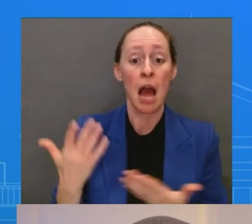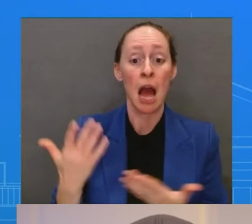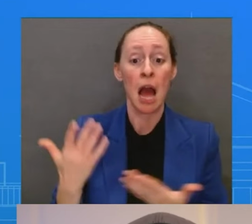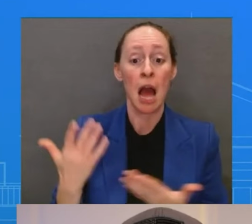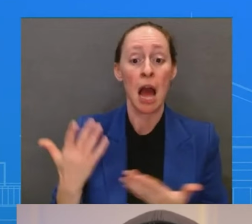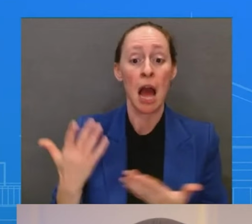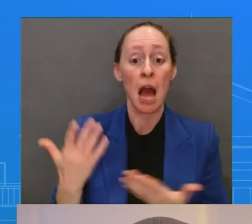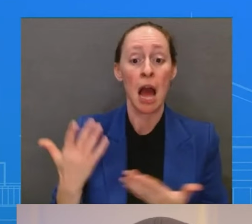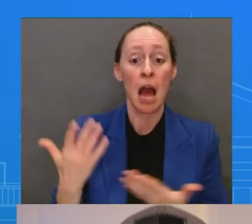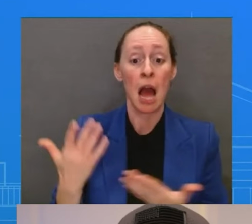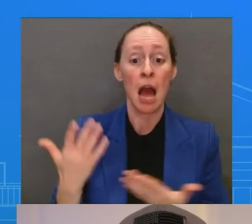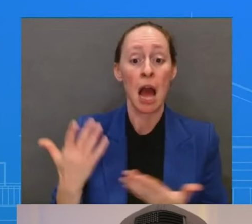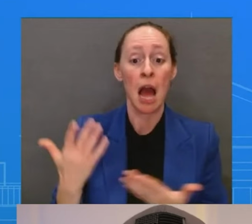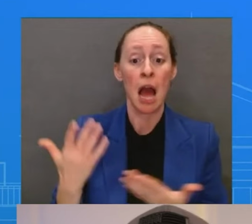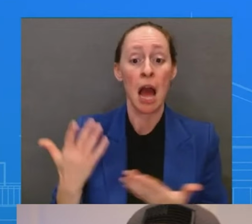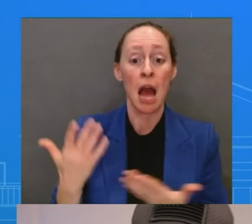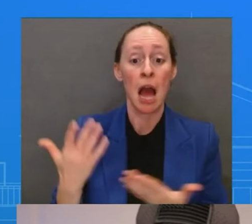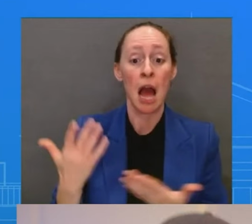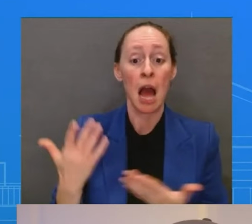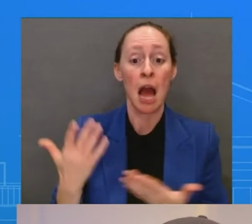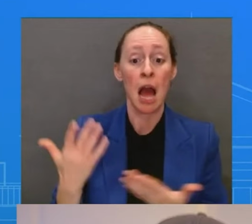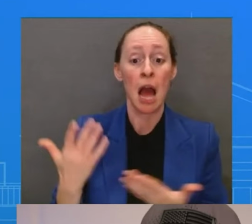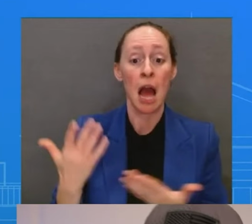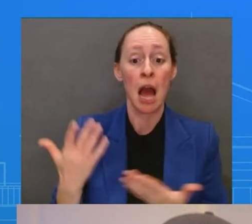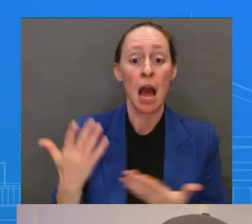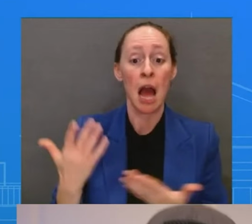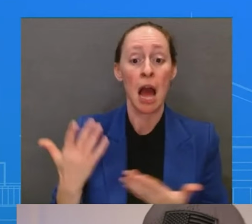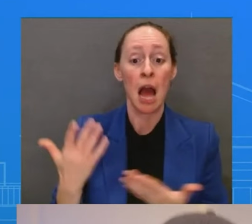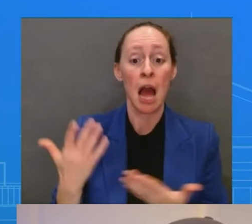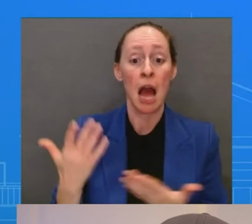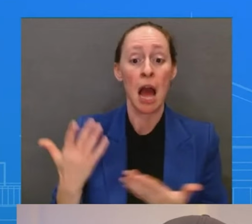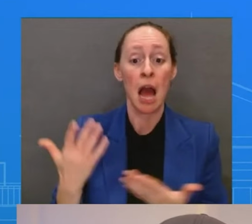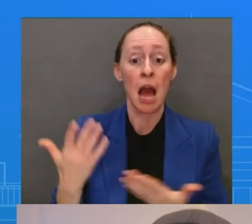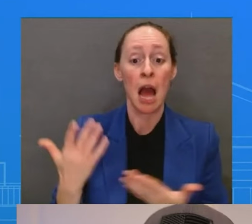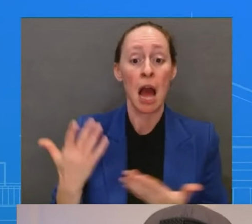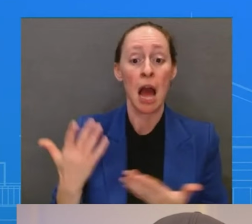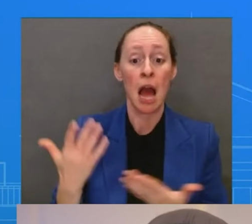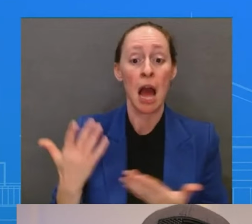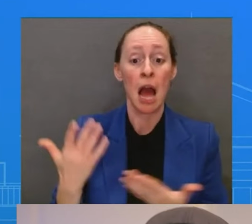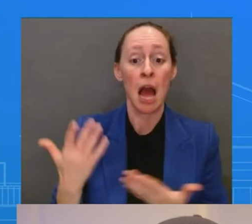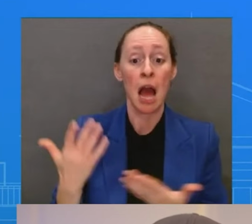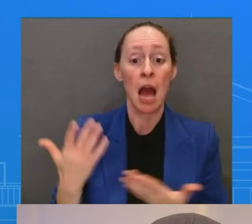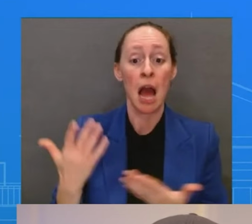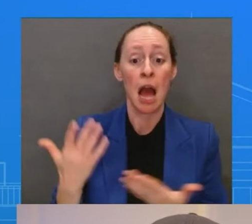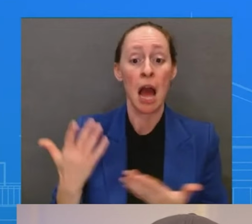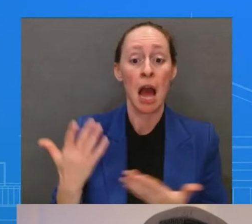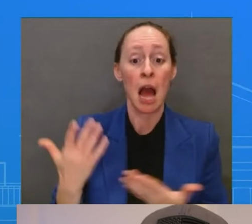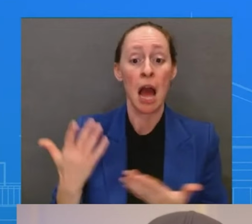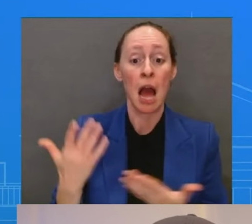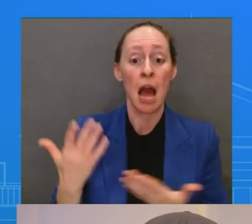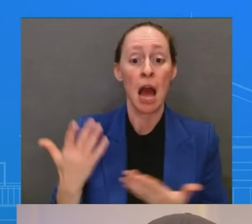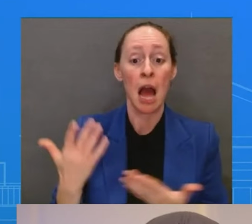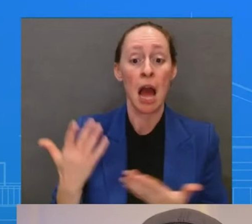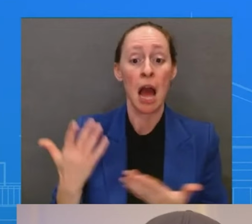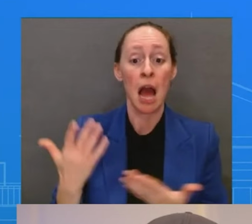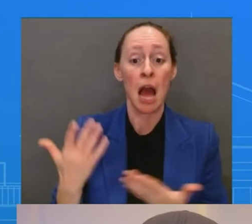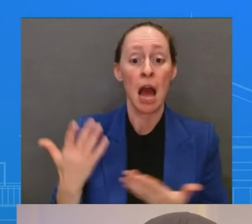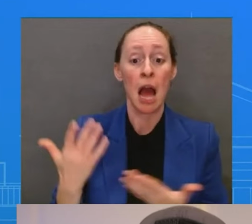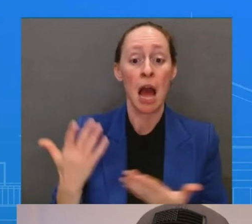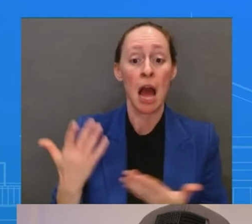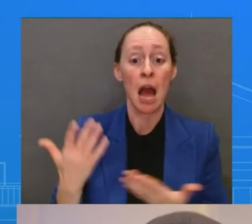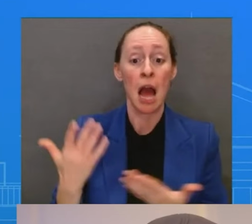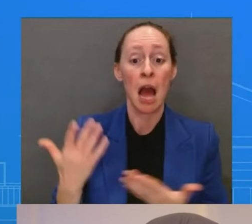through them to get out of the country rather than sending in the boys, the brigade, the choppers, to get them the hell out of there and get them home or to a